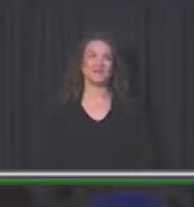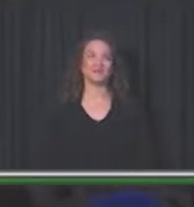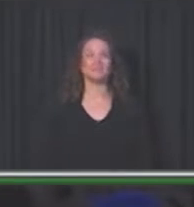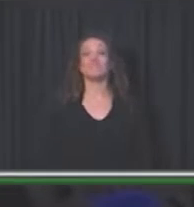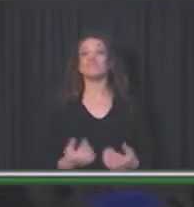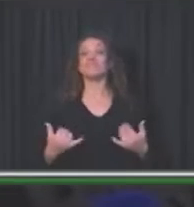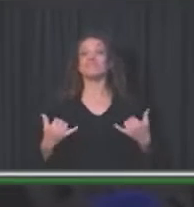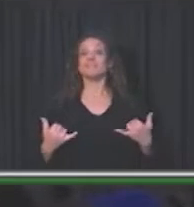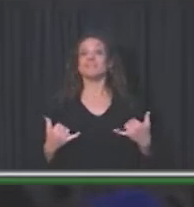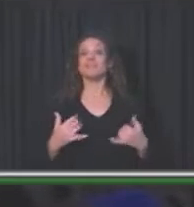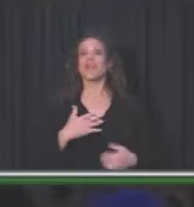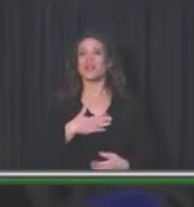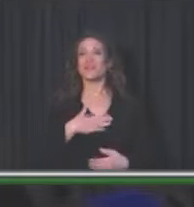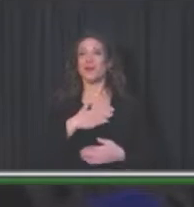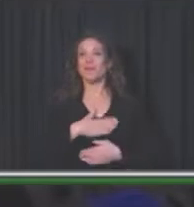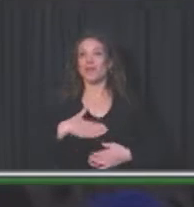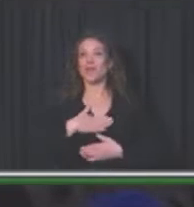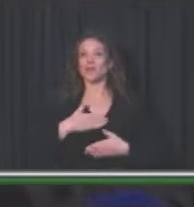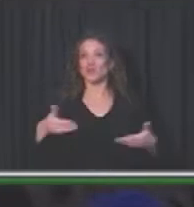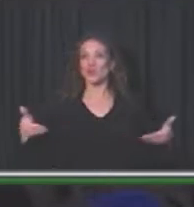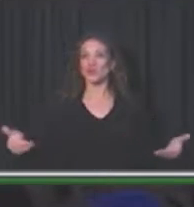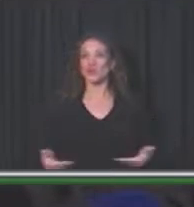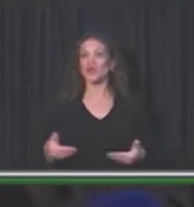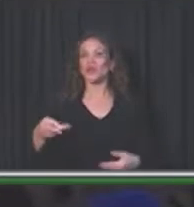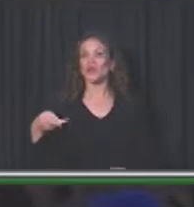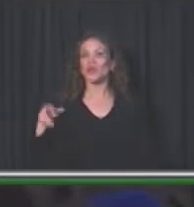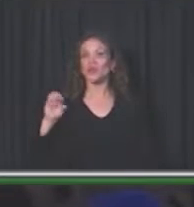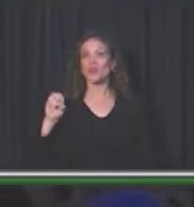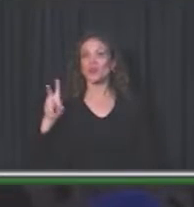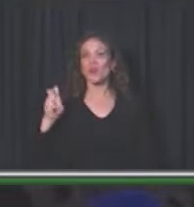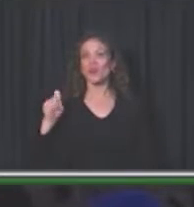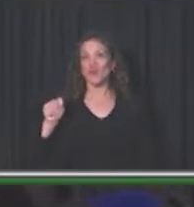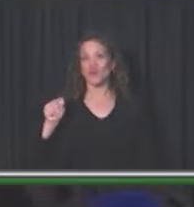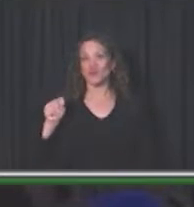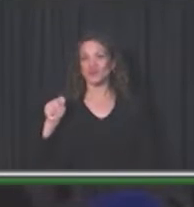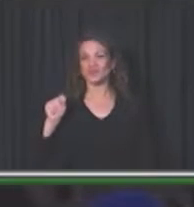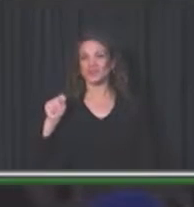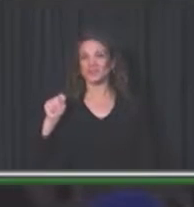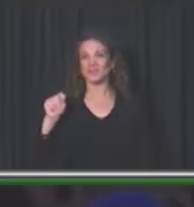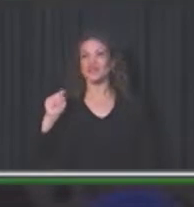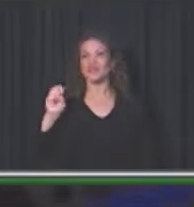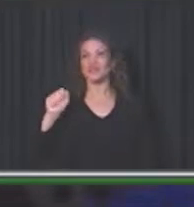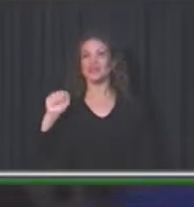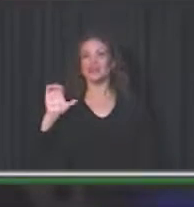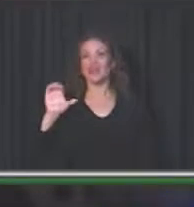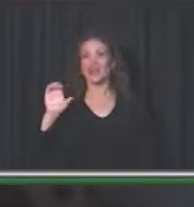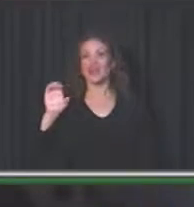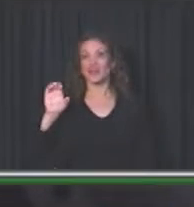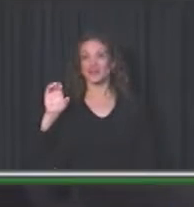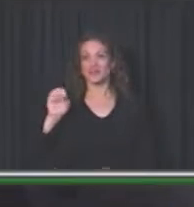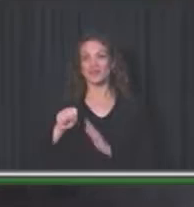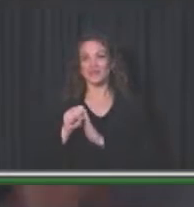It's now my pleasure to introduce the Provost of California State University, Sacramento, Mike Lee.